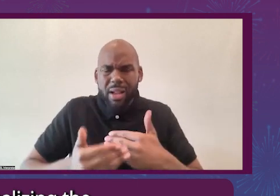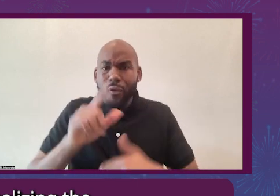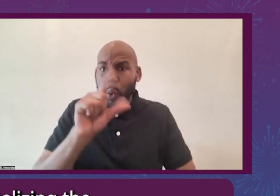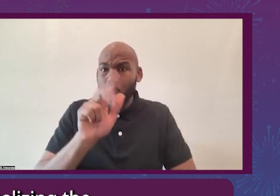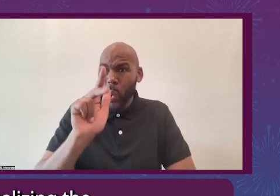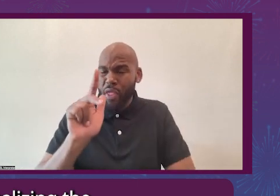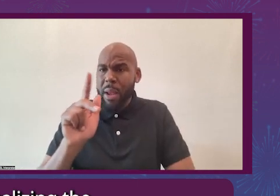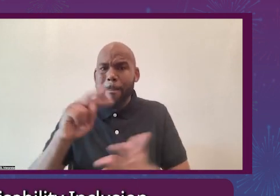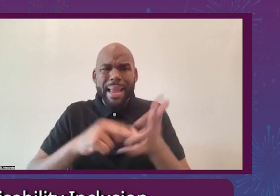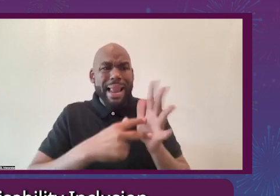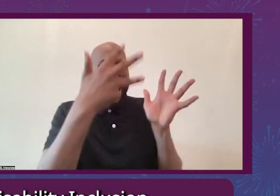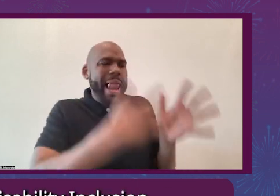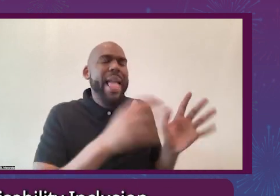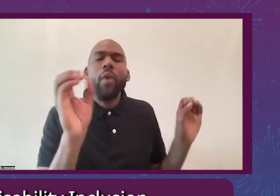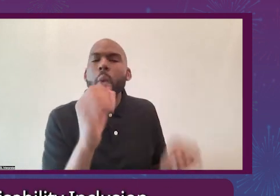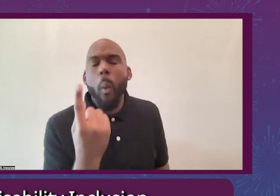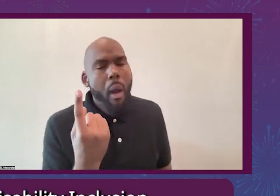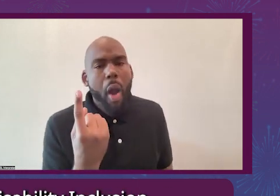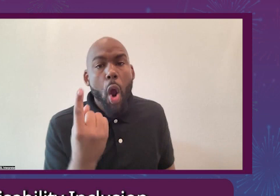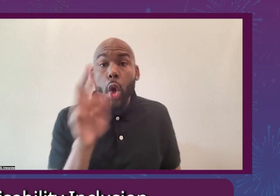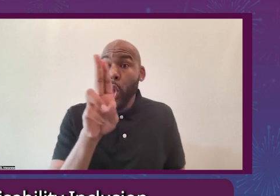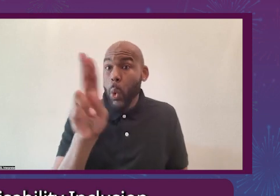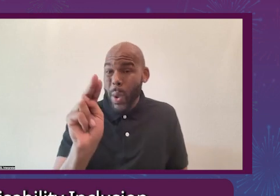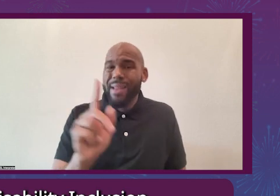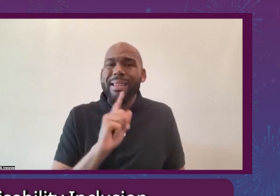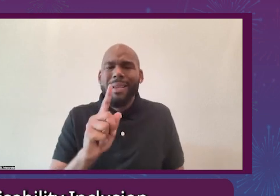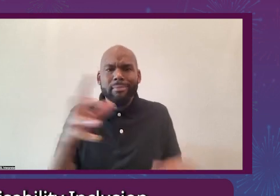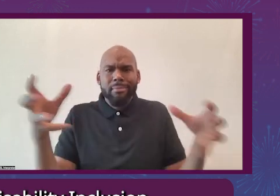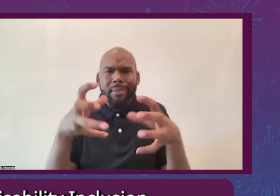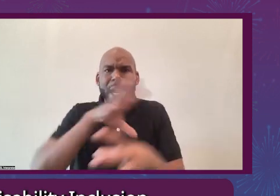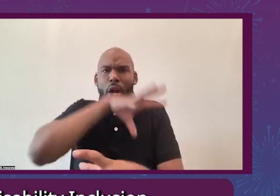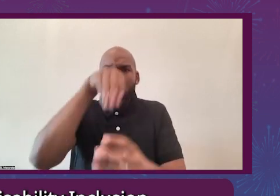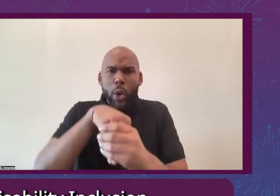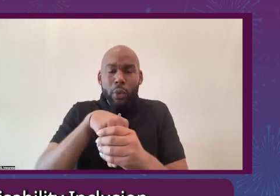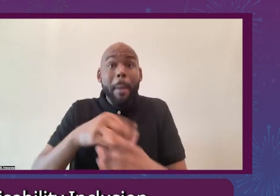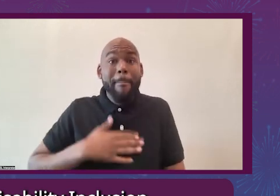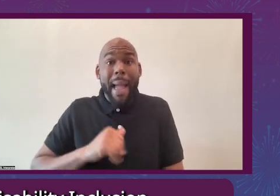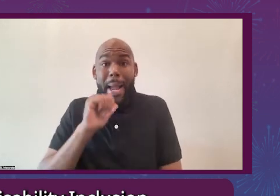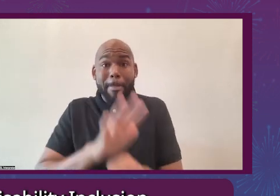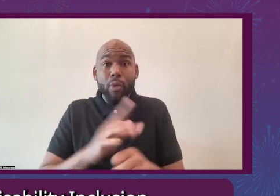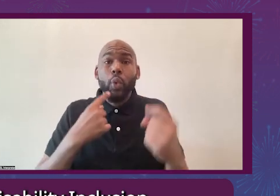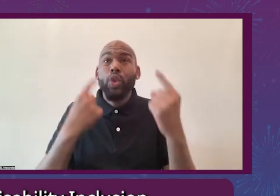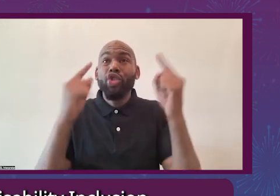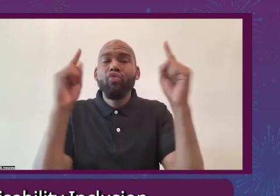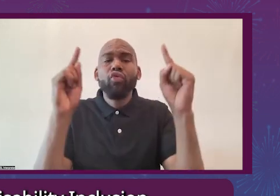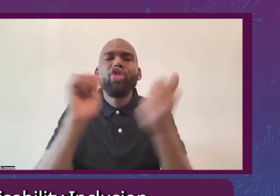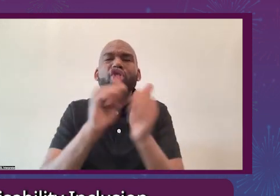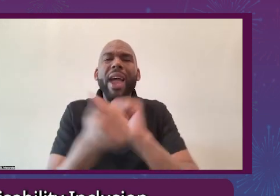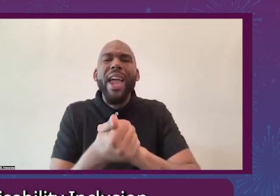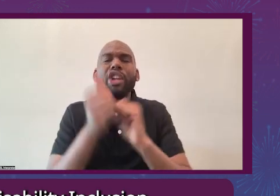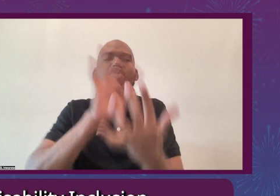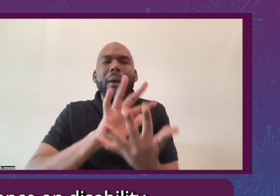Agenda, to leave no one behind. The United Nations Disability Inclusion Strategy is my commitment